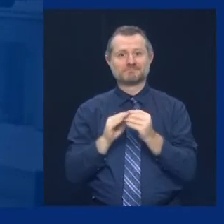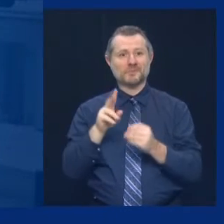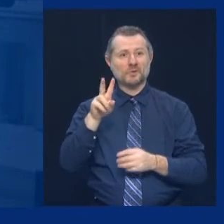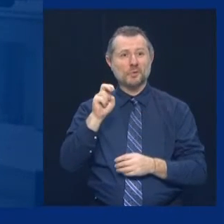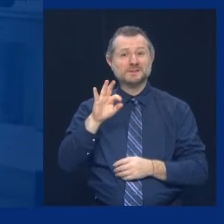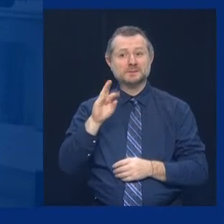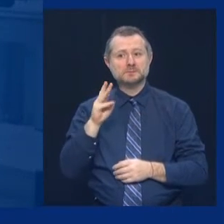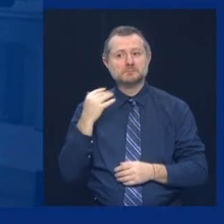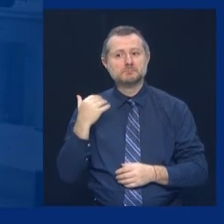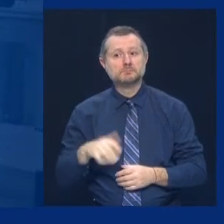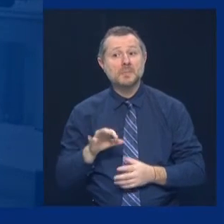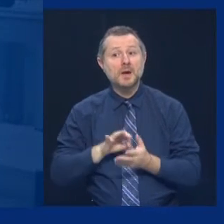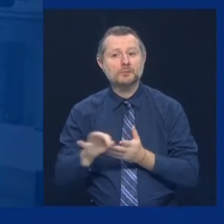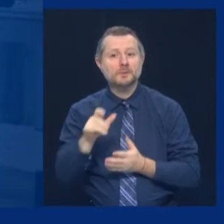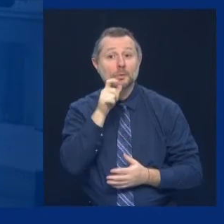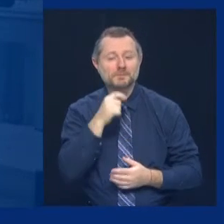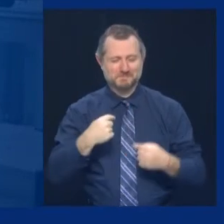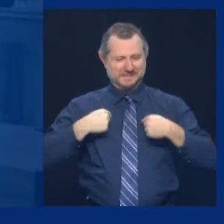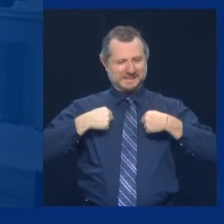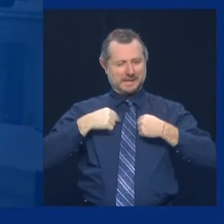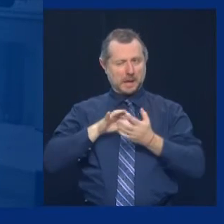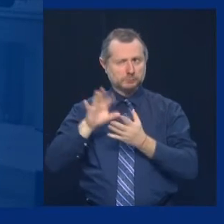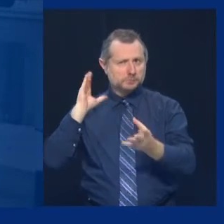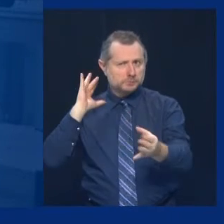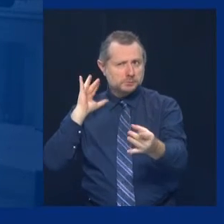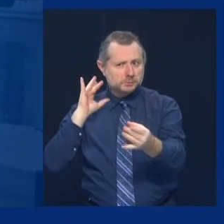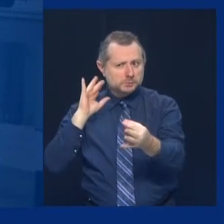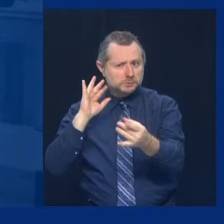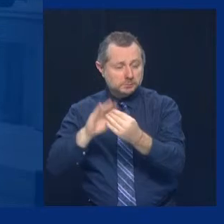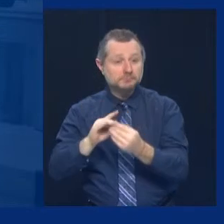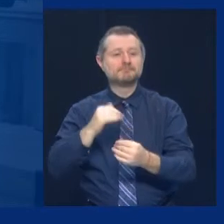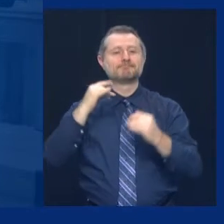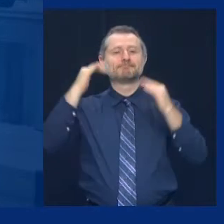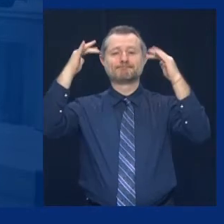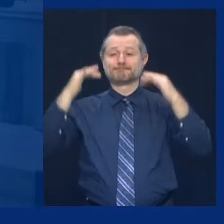Here are the numbers for today. Statewide positivity without